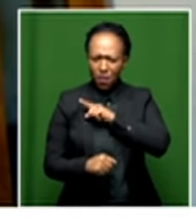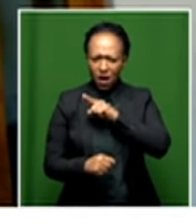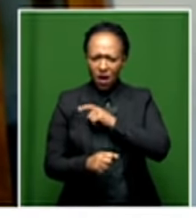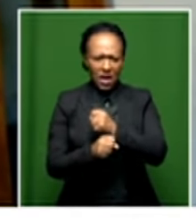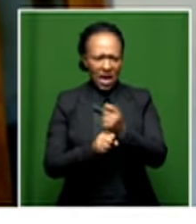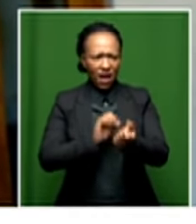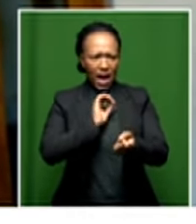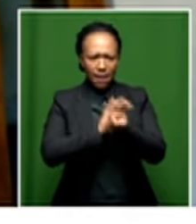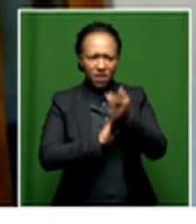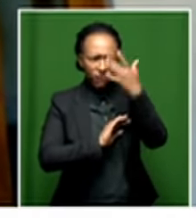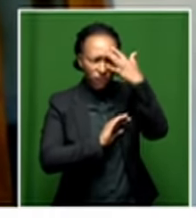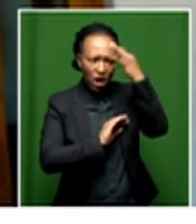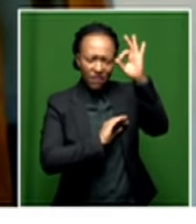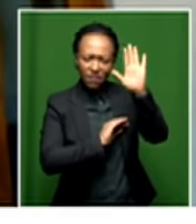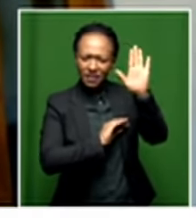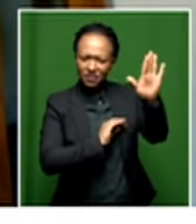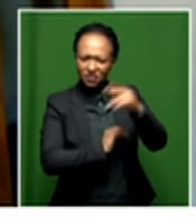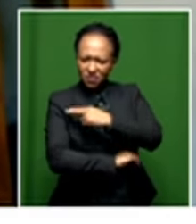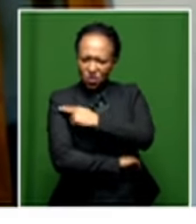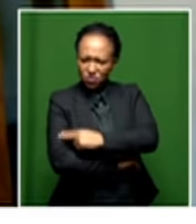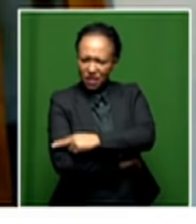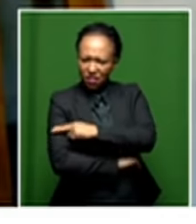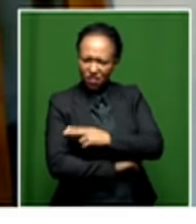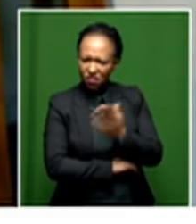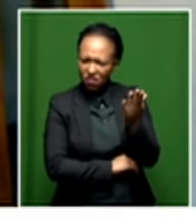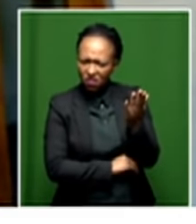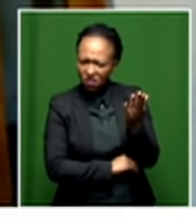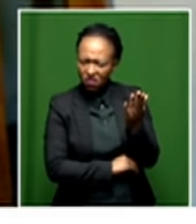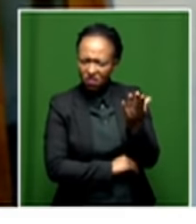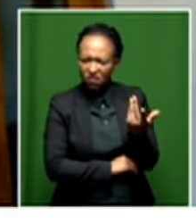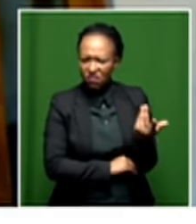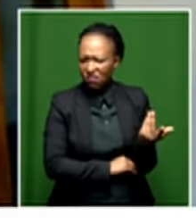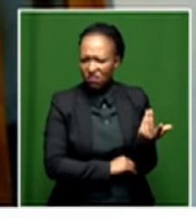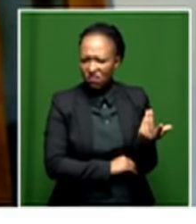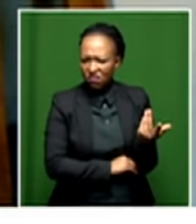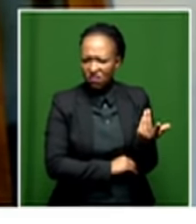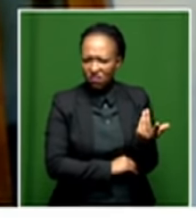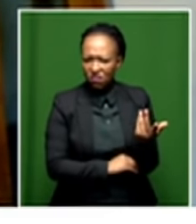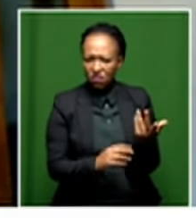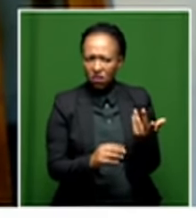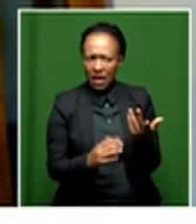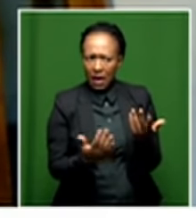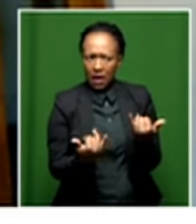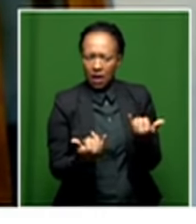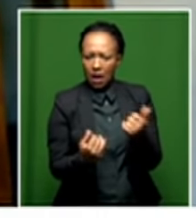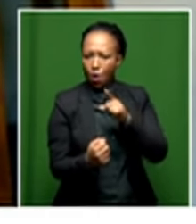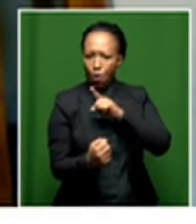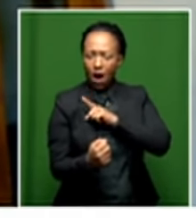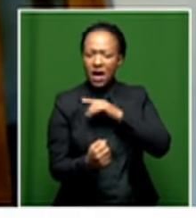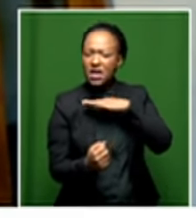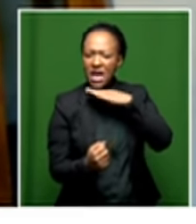happening in the public sector? And by the way, why are there not enough